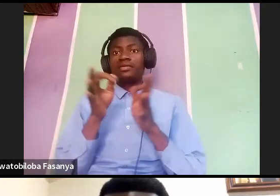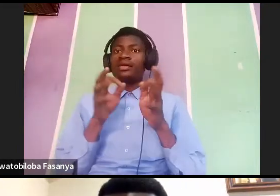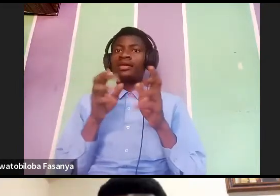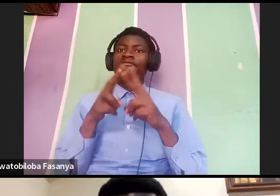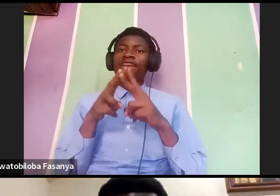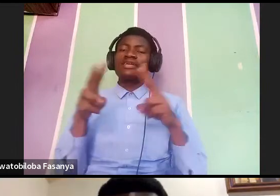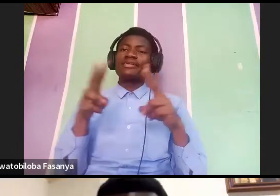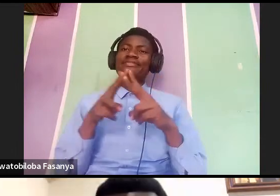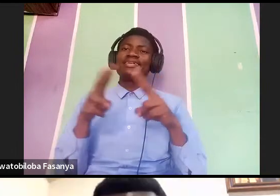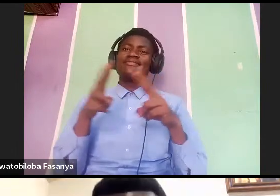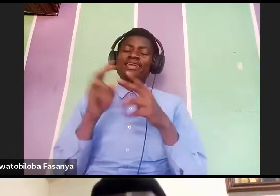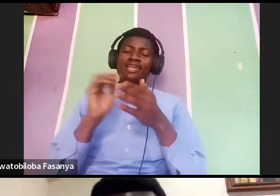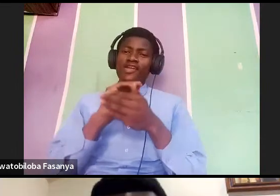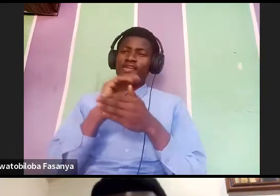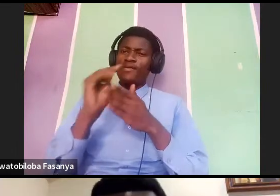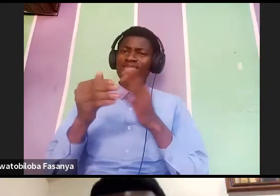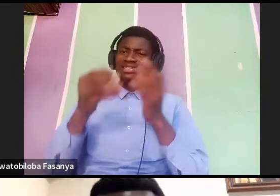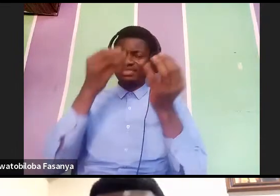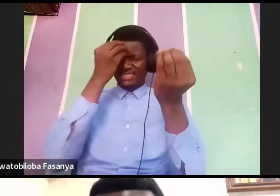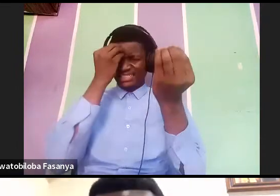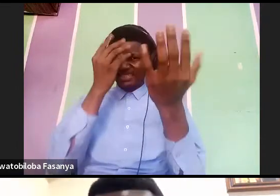detailed, very detailed. And